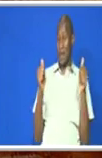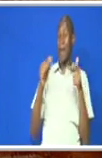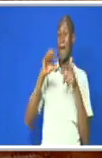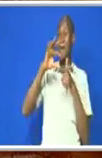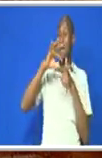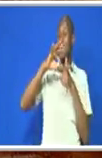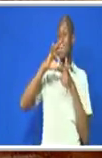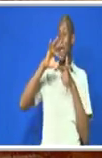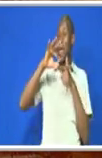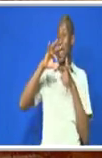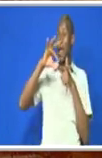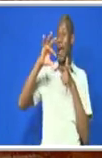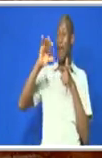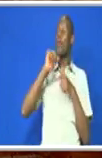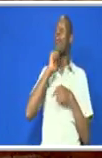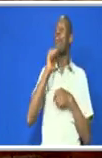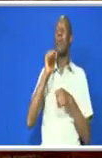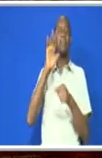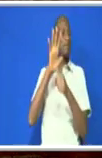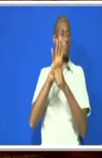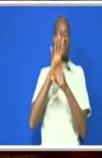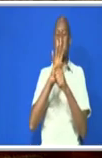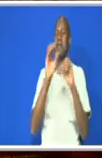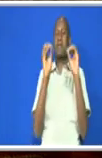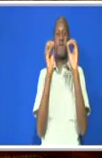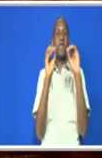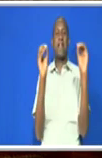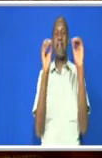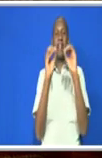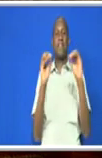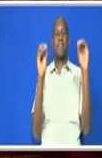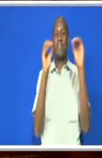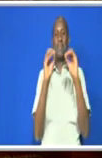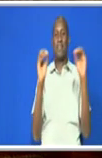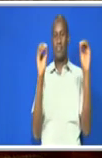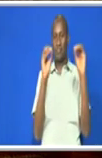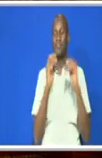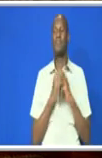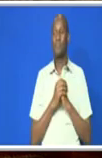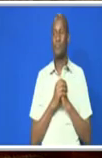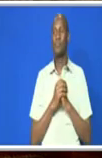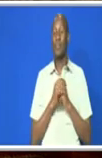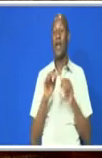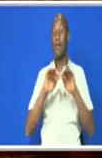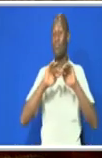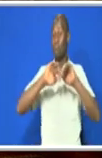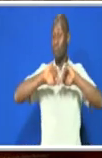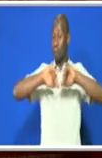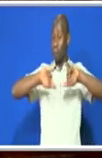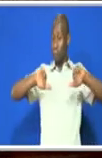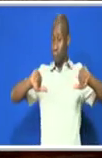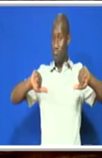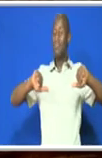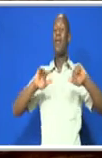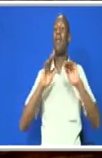are not as many as they were. I have subtracted some